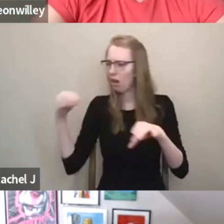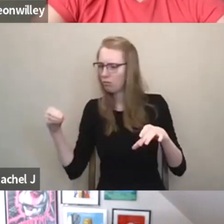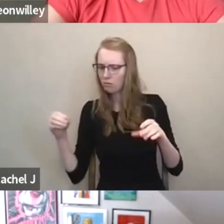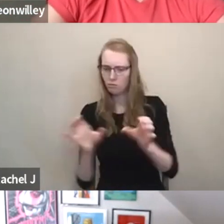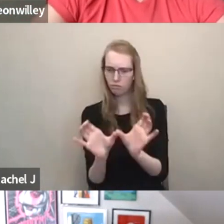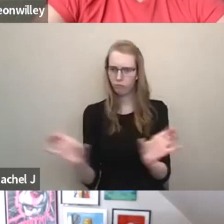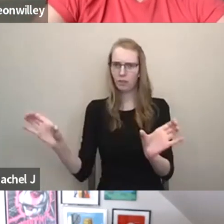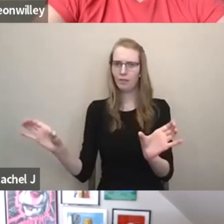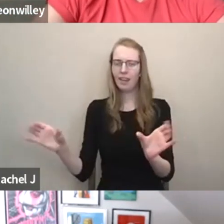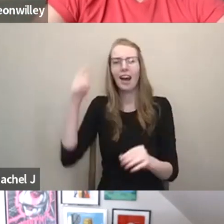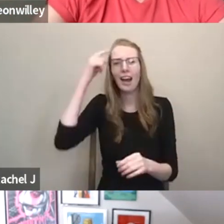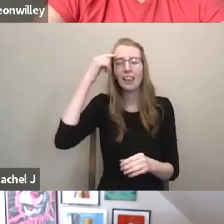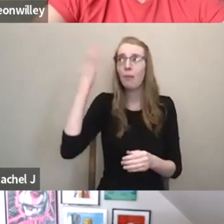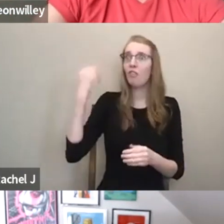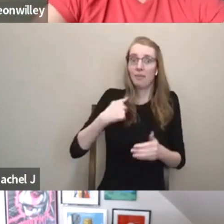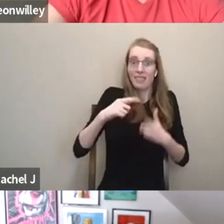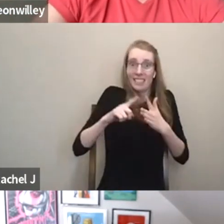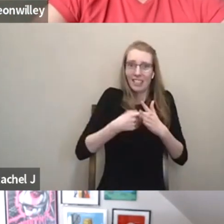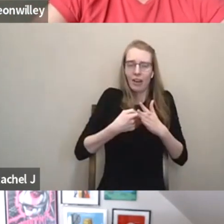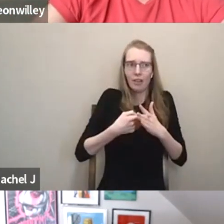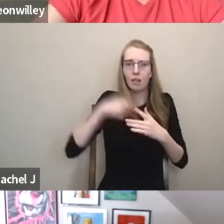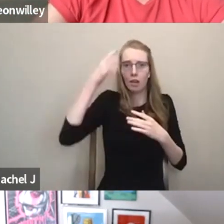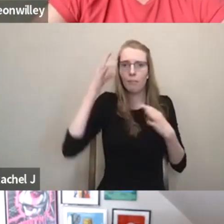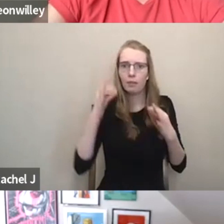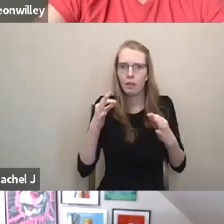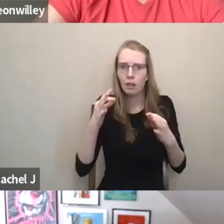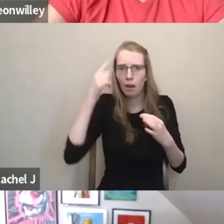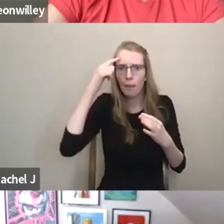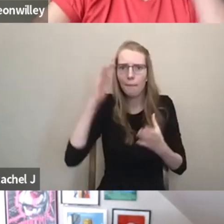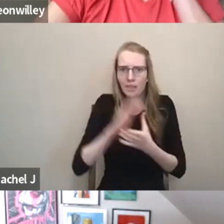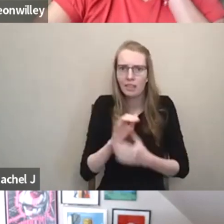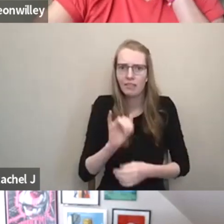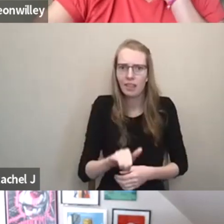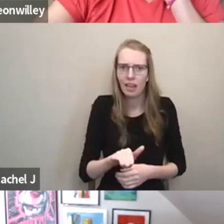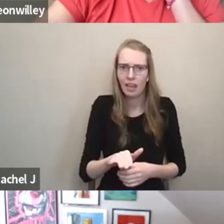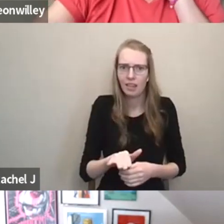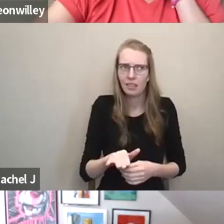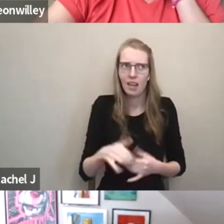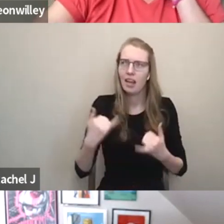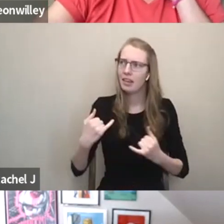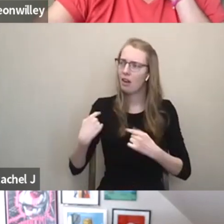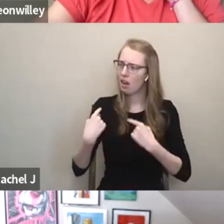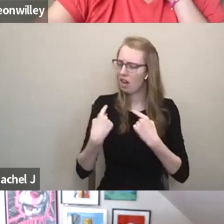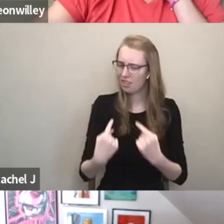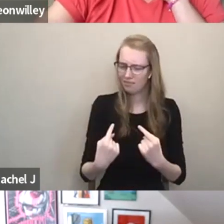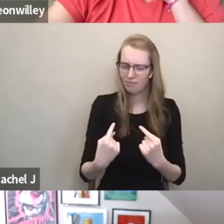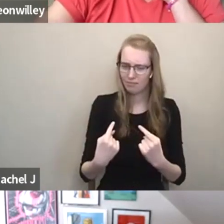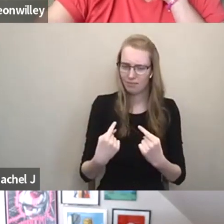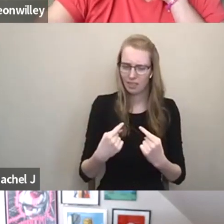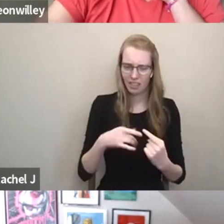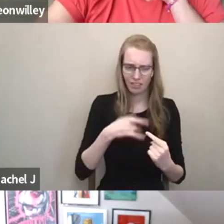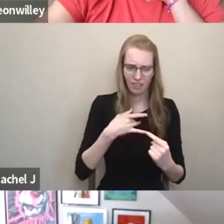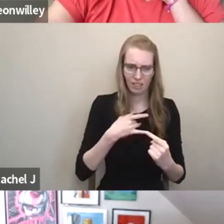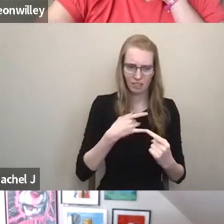believed in that. And at this point in my career, I don't believe in that in quite the same